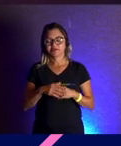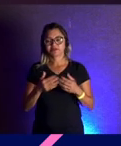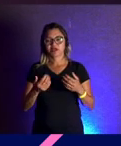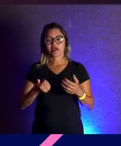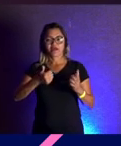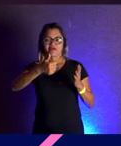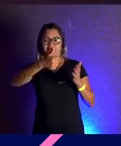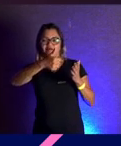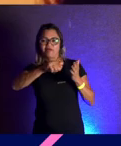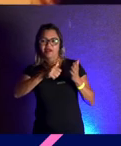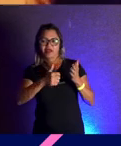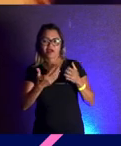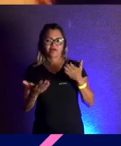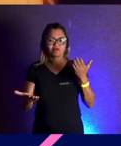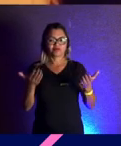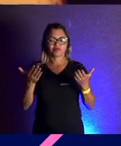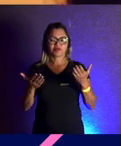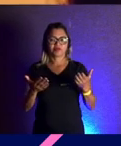resultado?